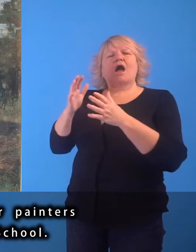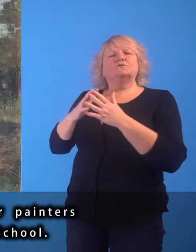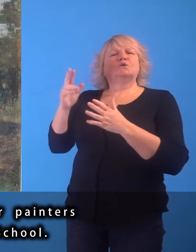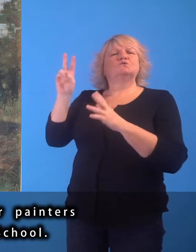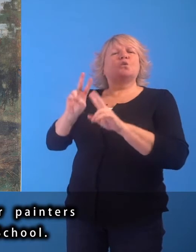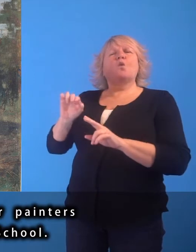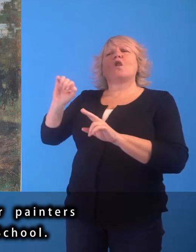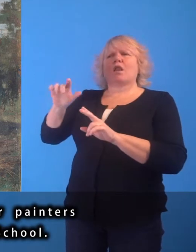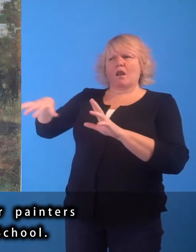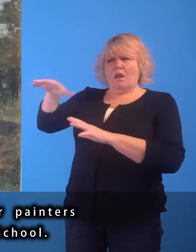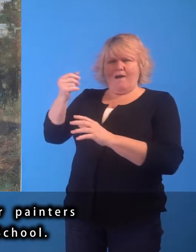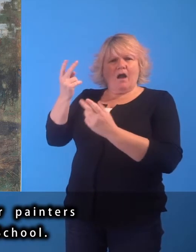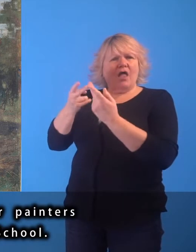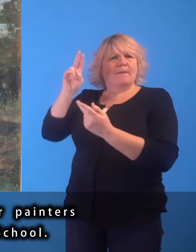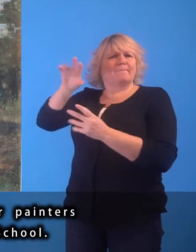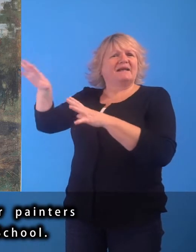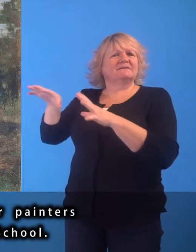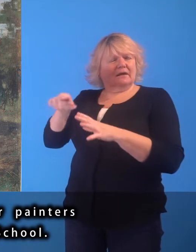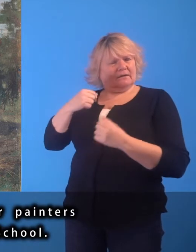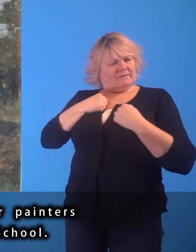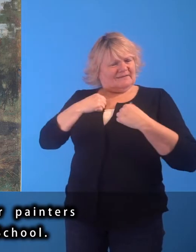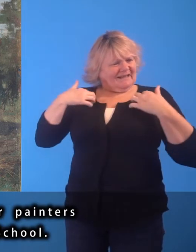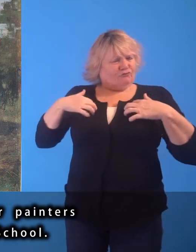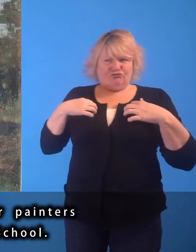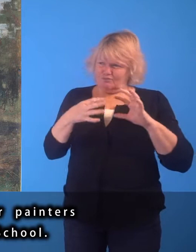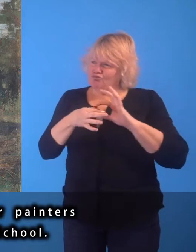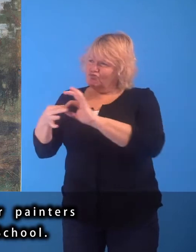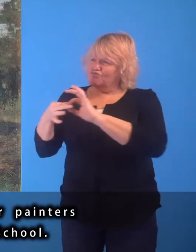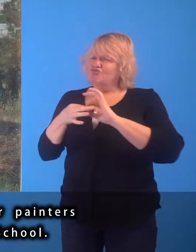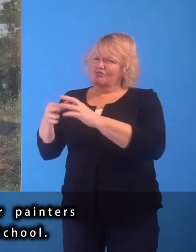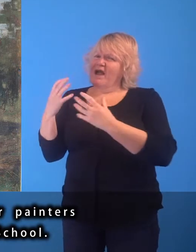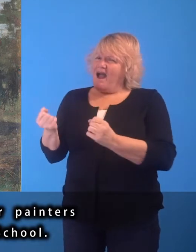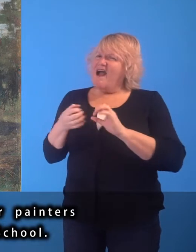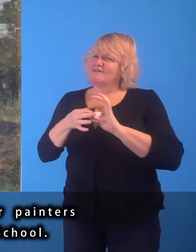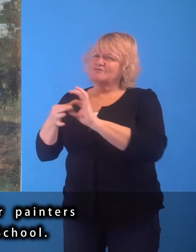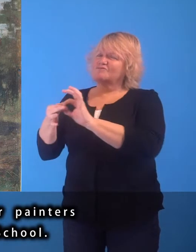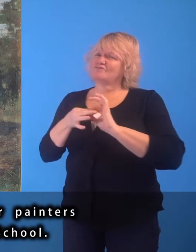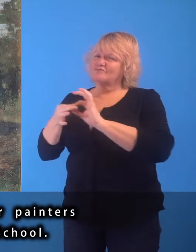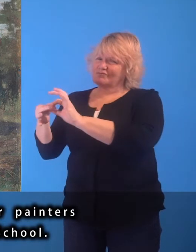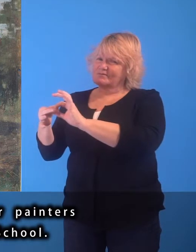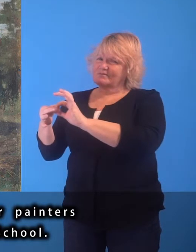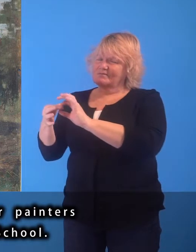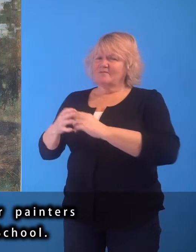He shared this interest with other painters associated with the Glasgow School.